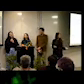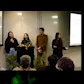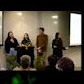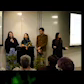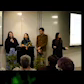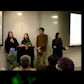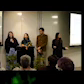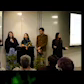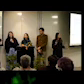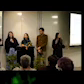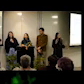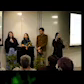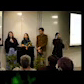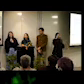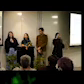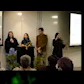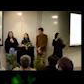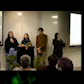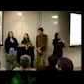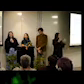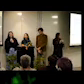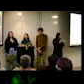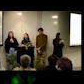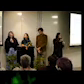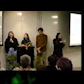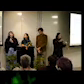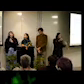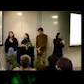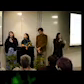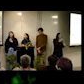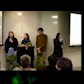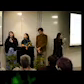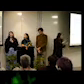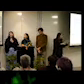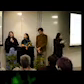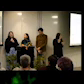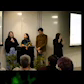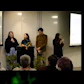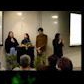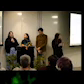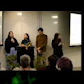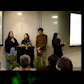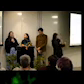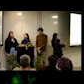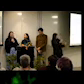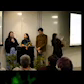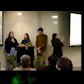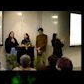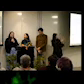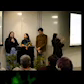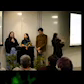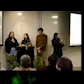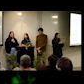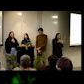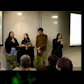lot of, especially for autism related diagnoses, it's a lot of like asking parents to look for earlier milestones. So we talk about